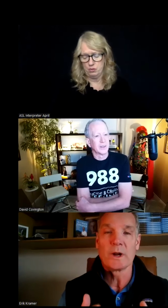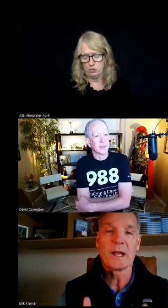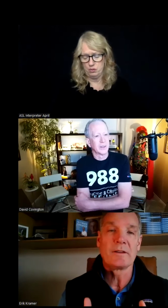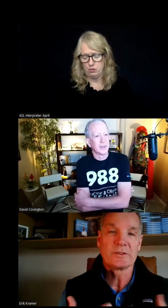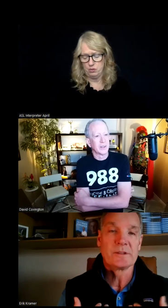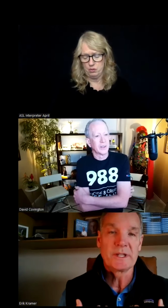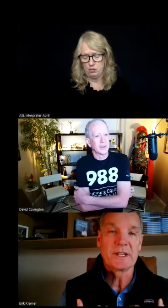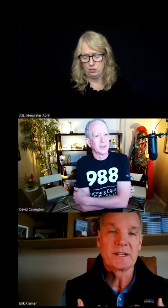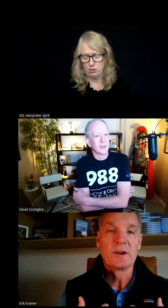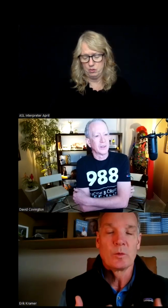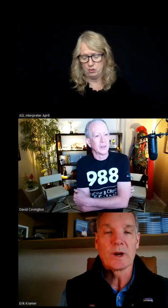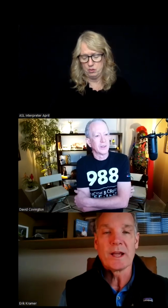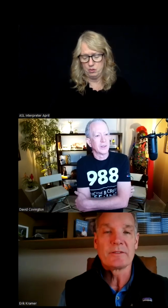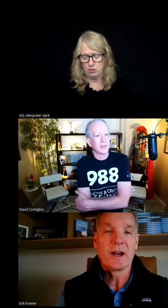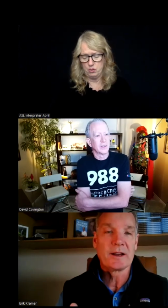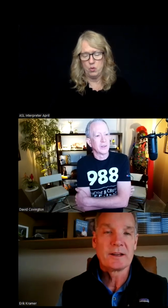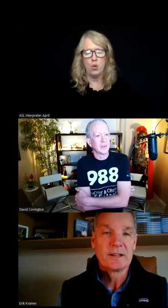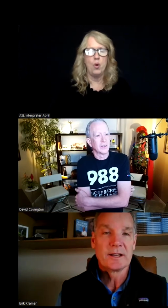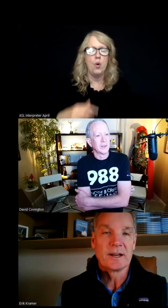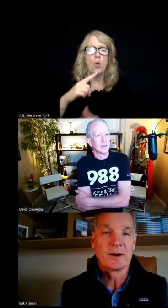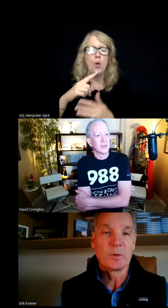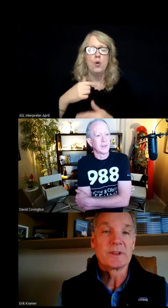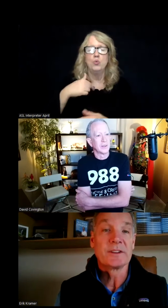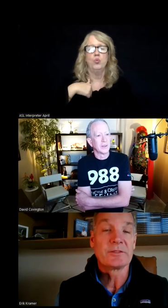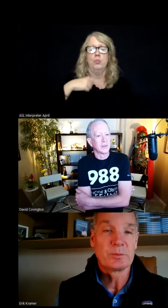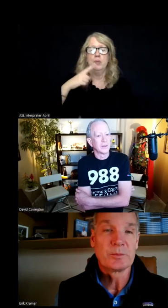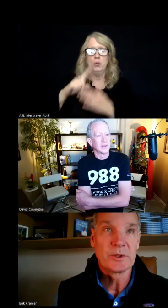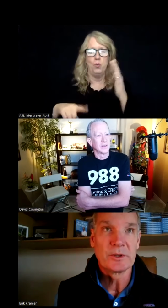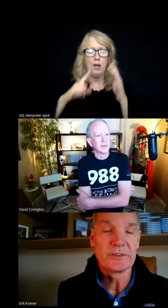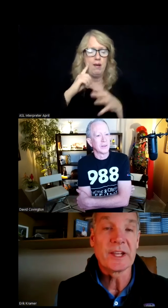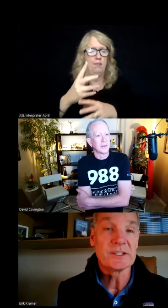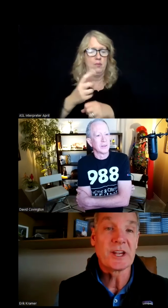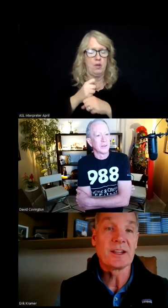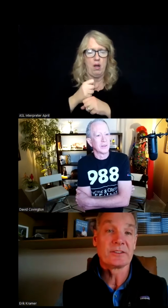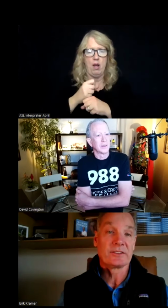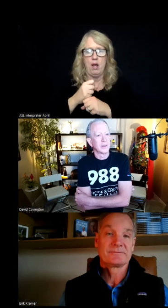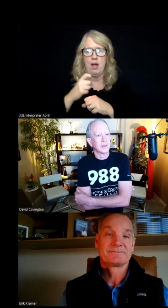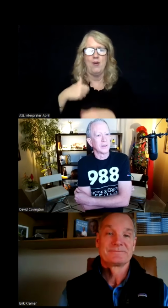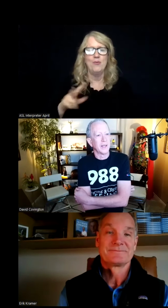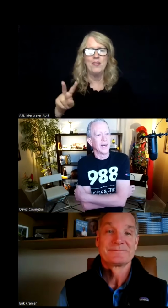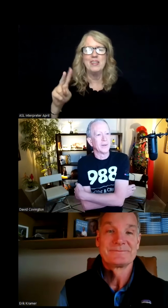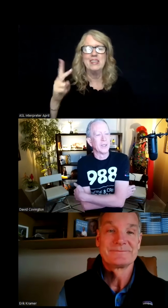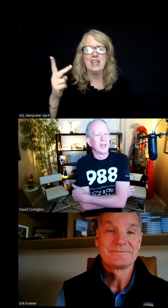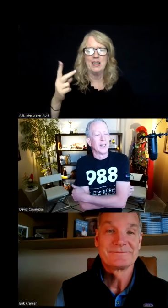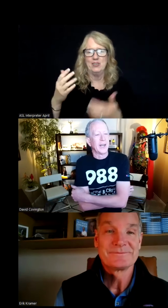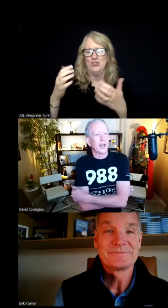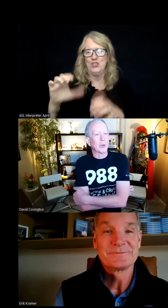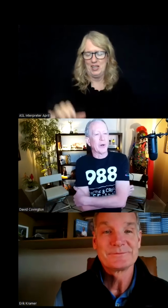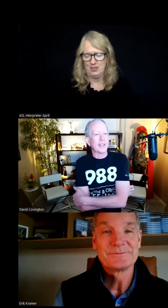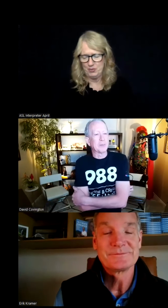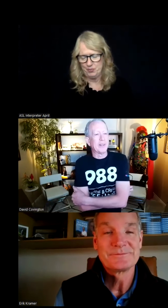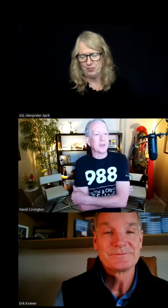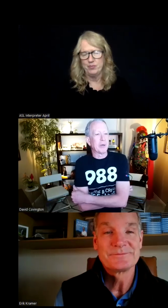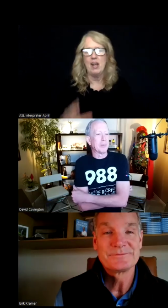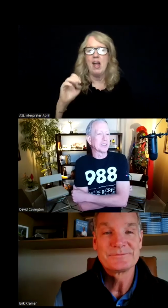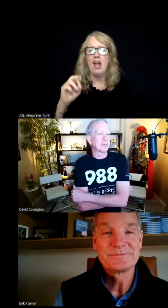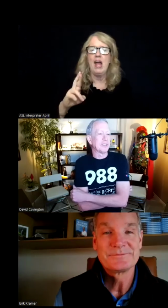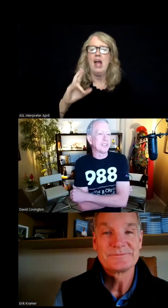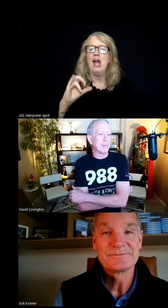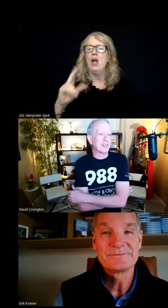what I've got with this second chance. Yeah. Eric, what has been